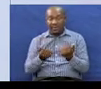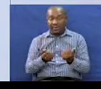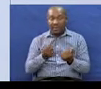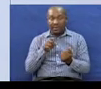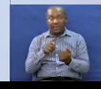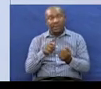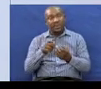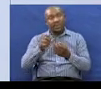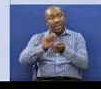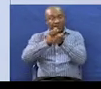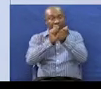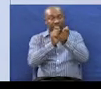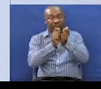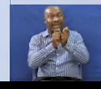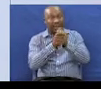it is